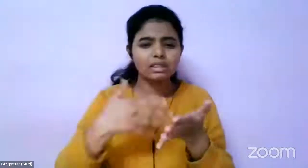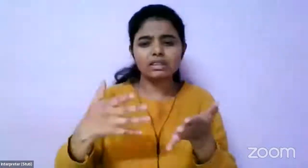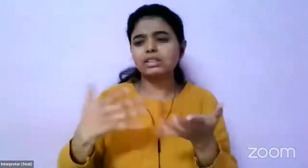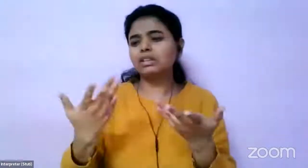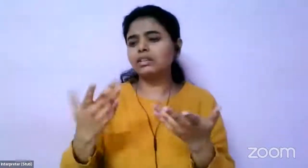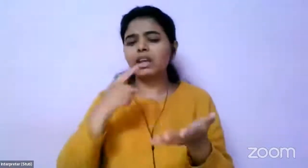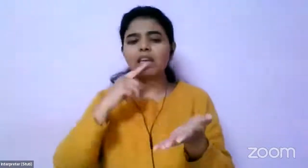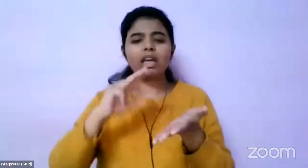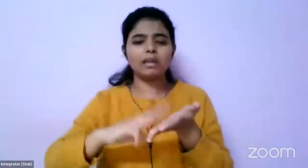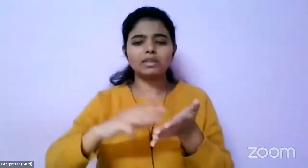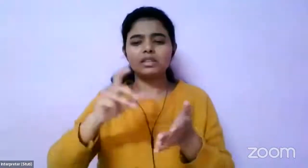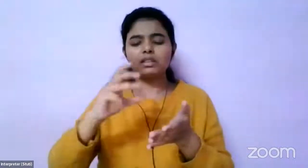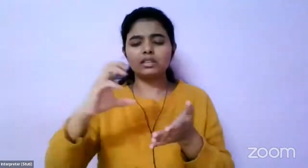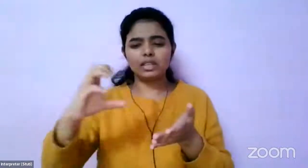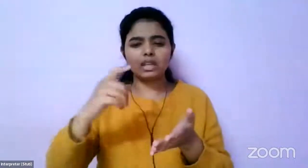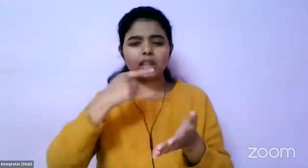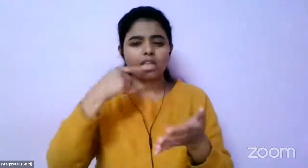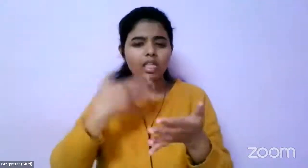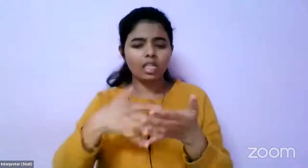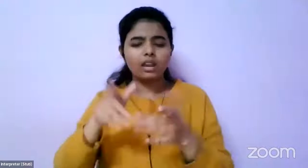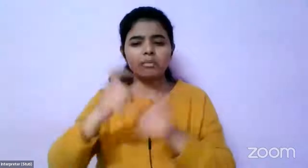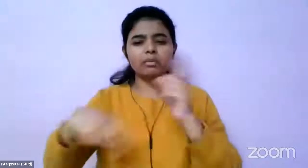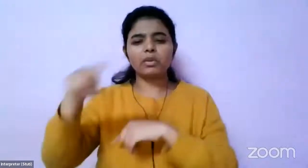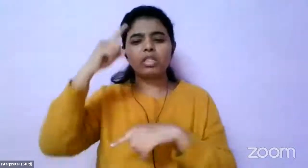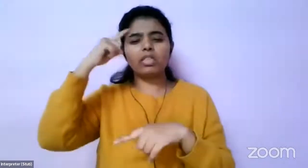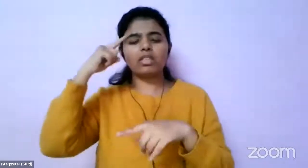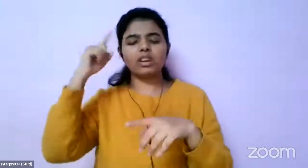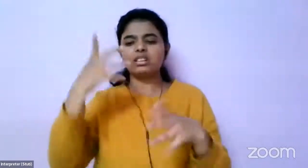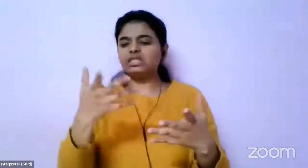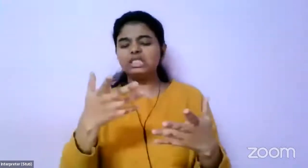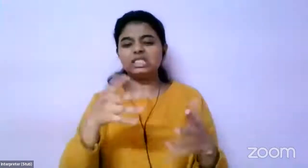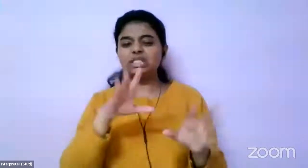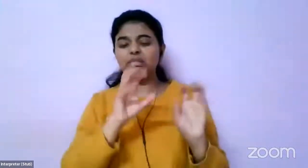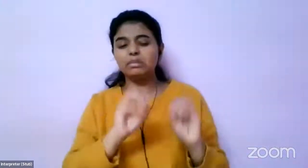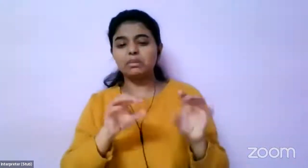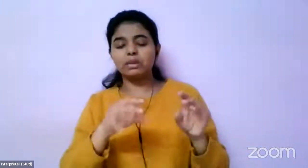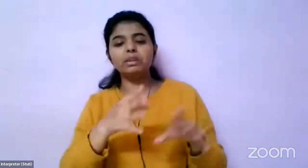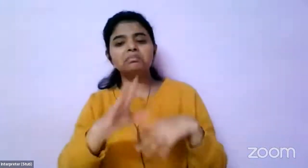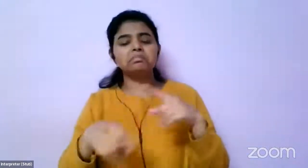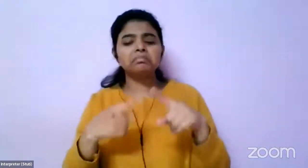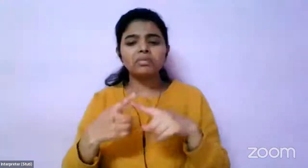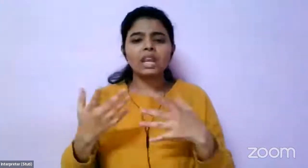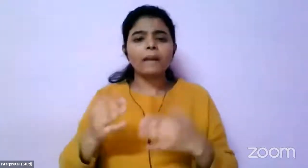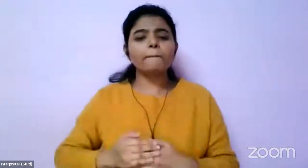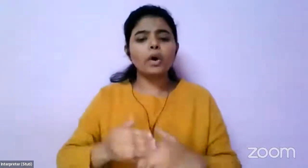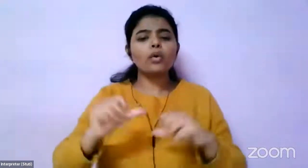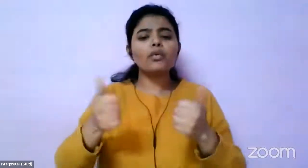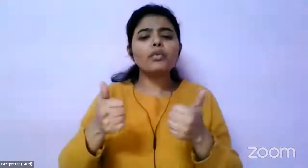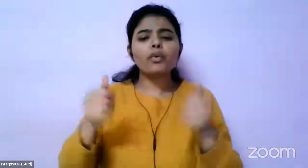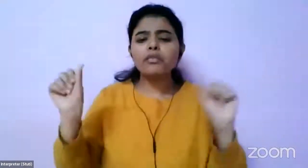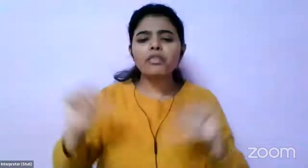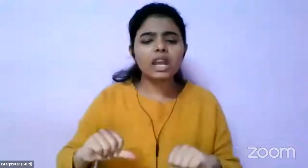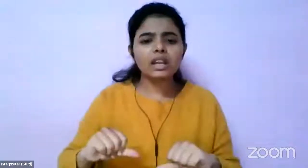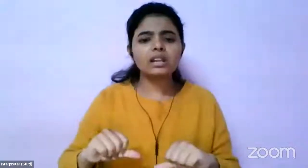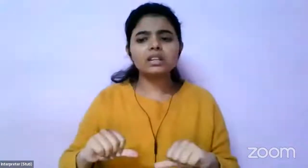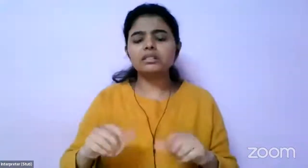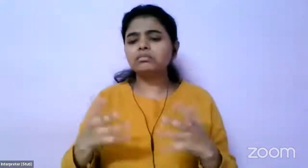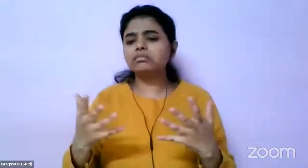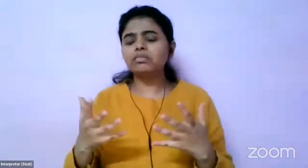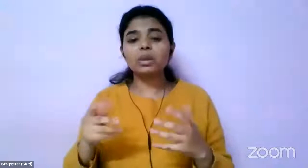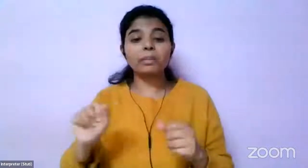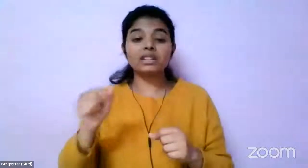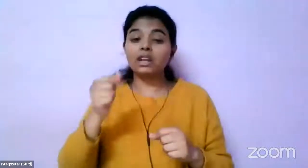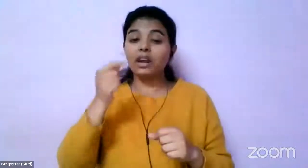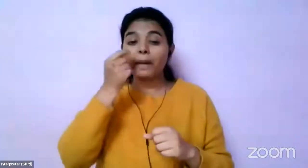notion of purity attached to it, sexuality, women and infertility, how infertility is attached to the sacrosanct